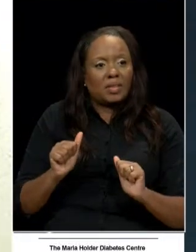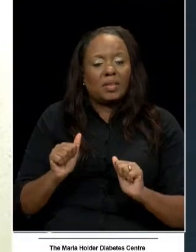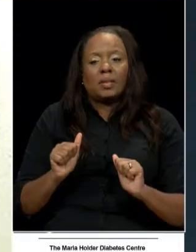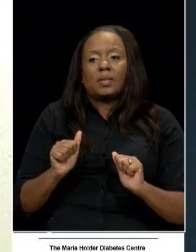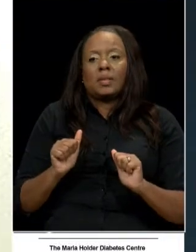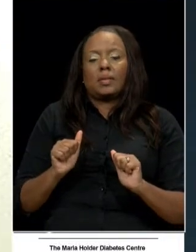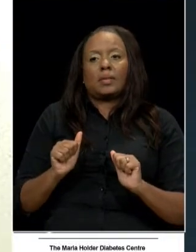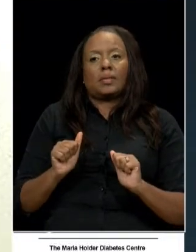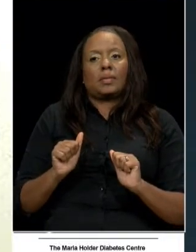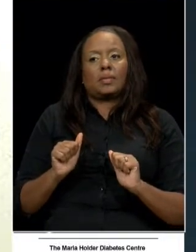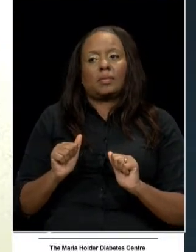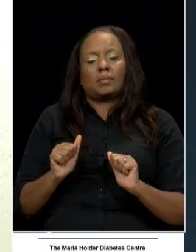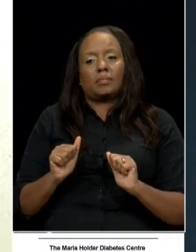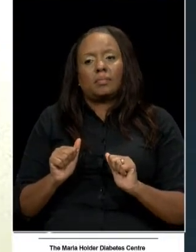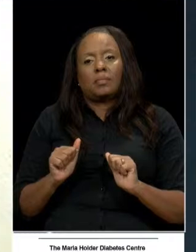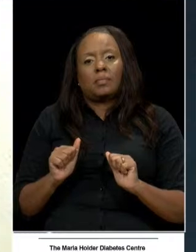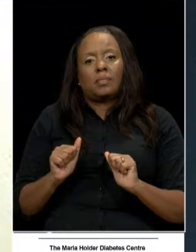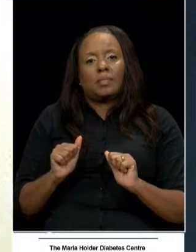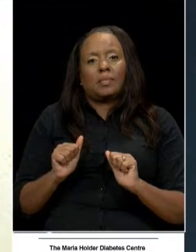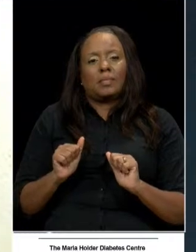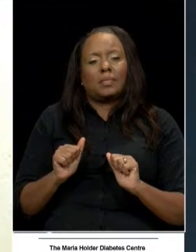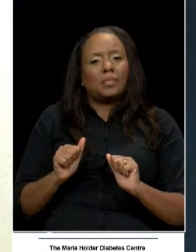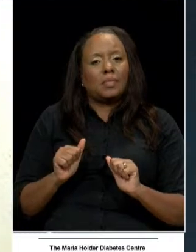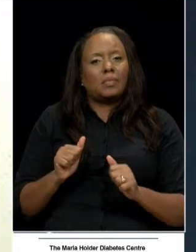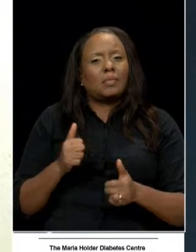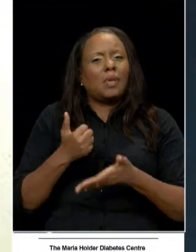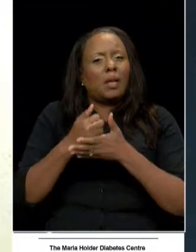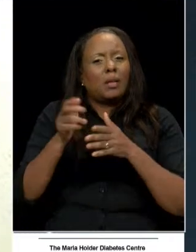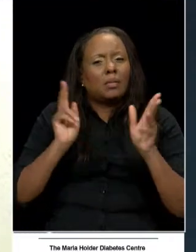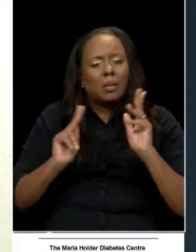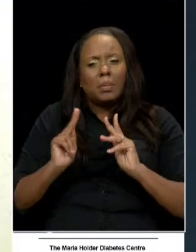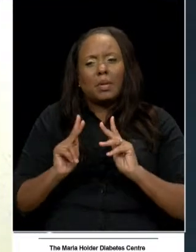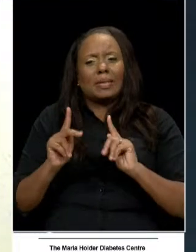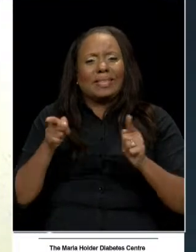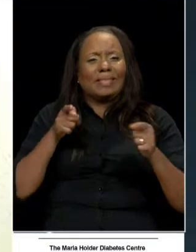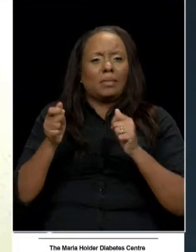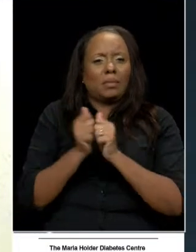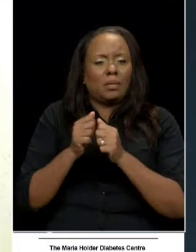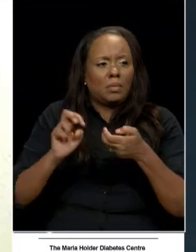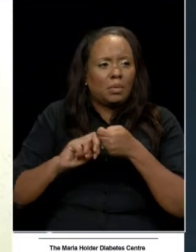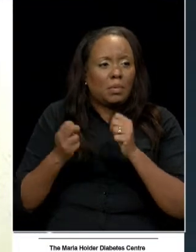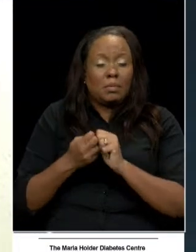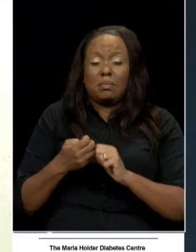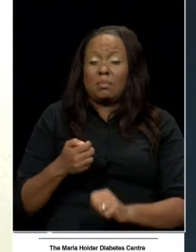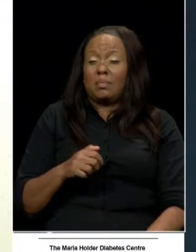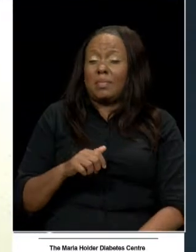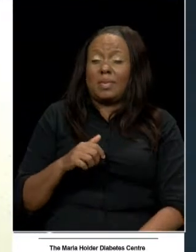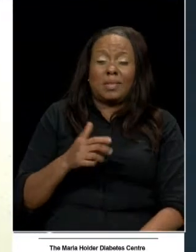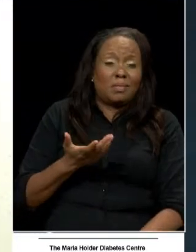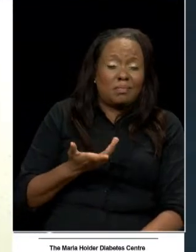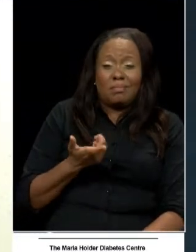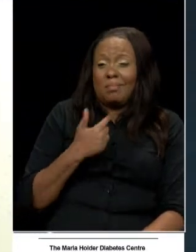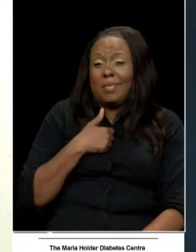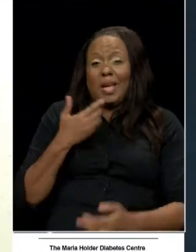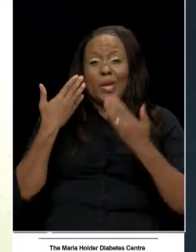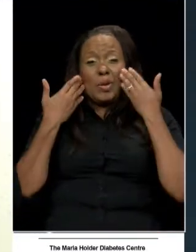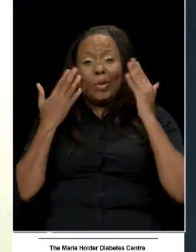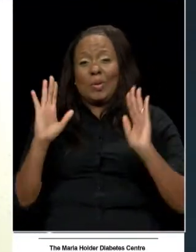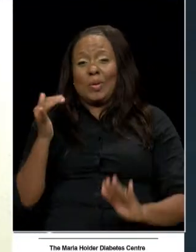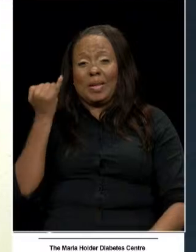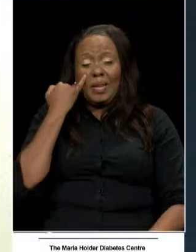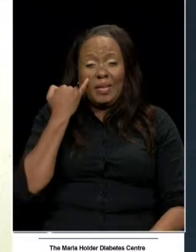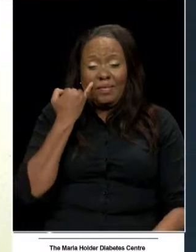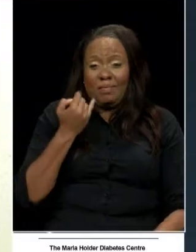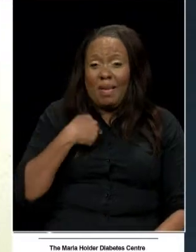combat some of these perceptions. And I'm not so sure that I've been successful. I think a number of my colleagues have also